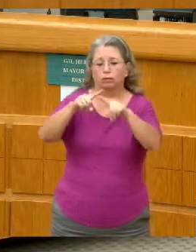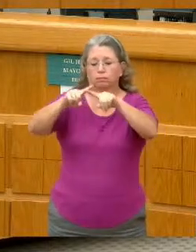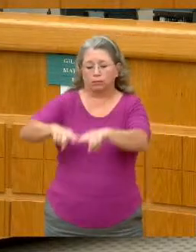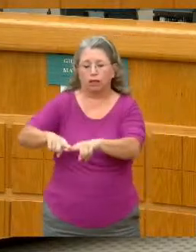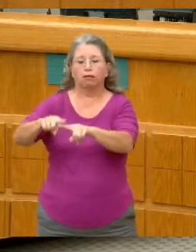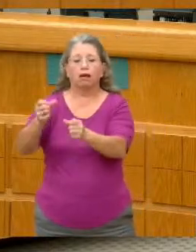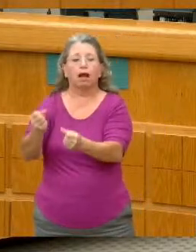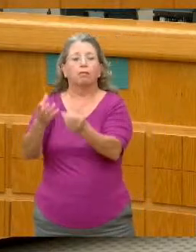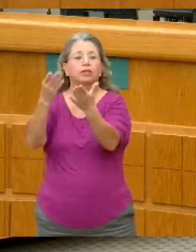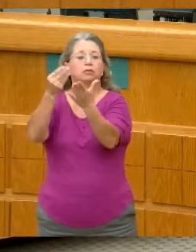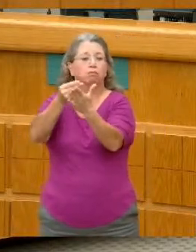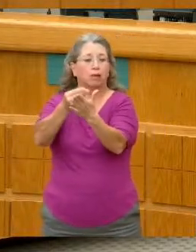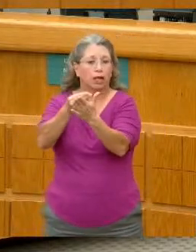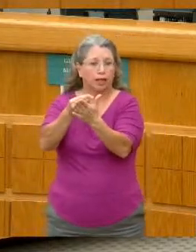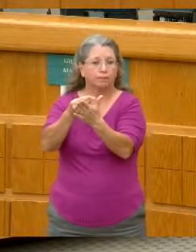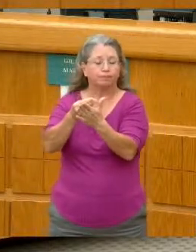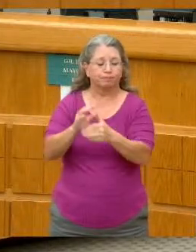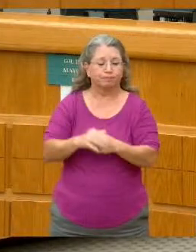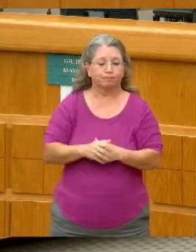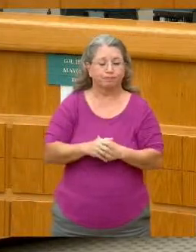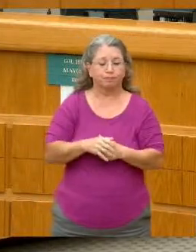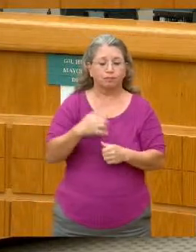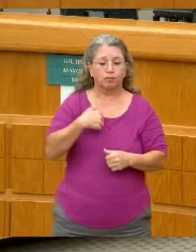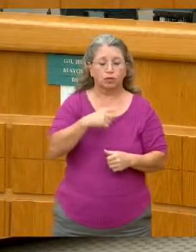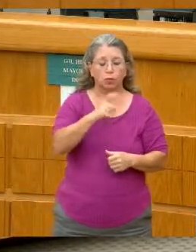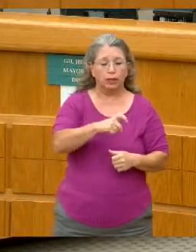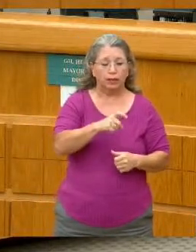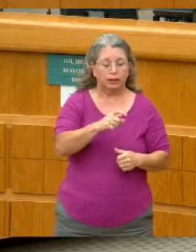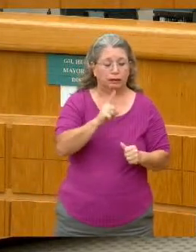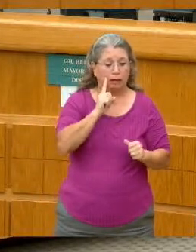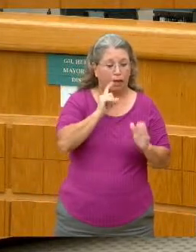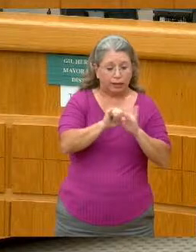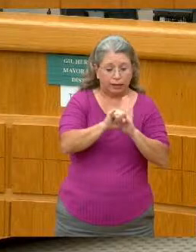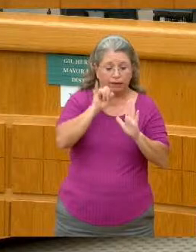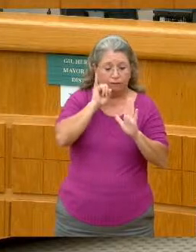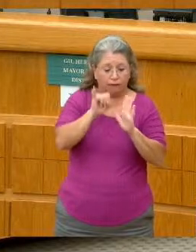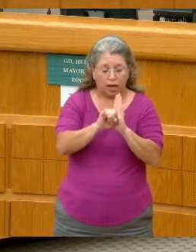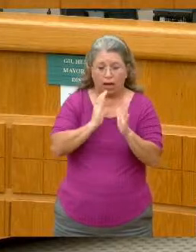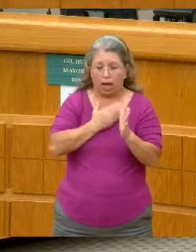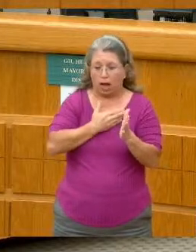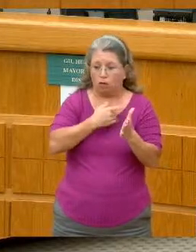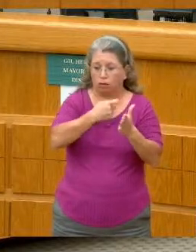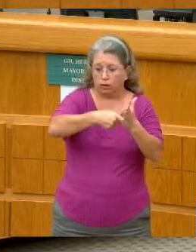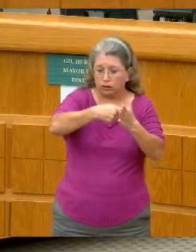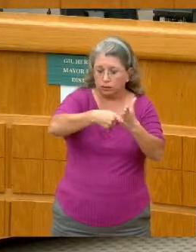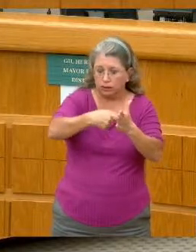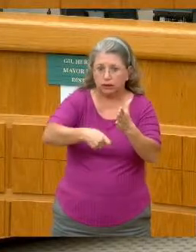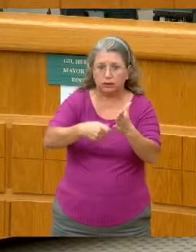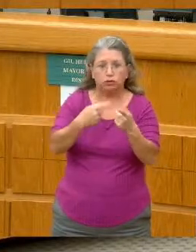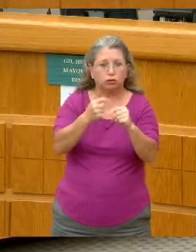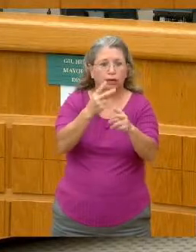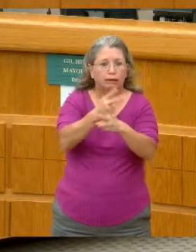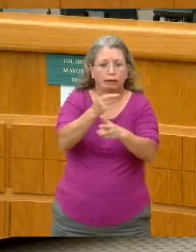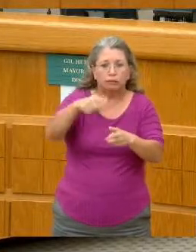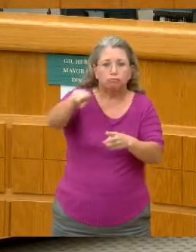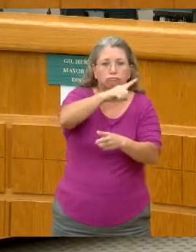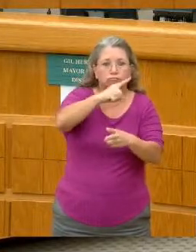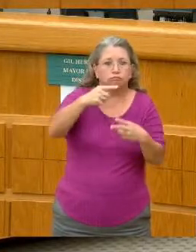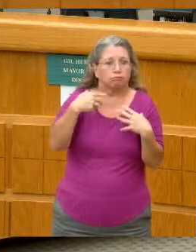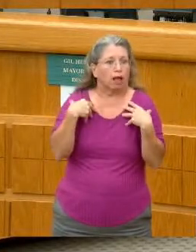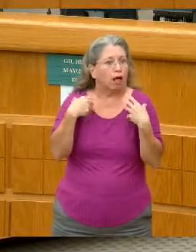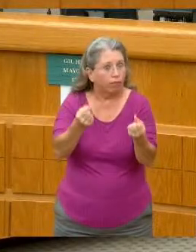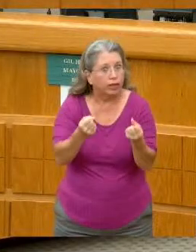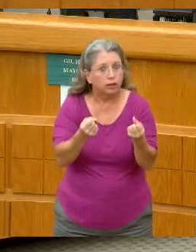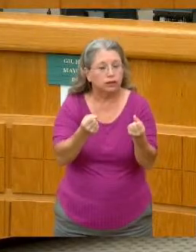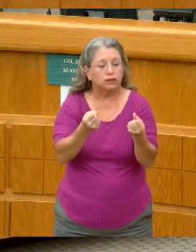identify the expenses that we've incurred, trying to keep this community well and healthy. And so your